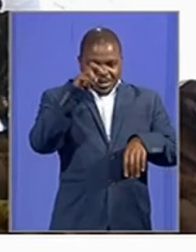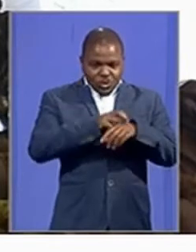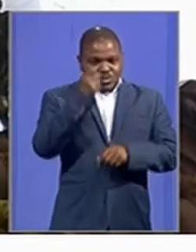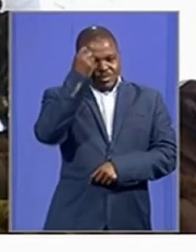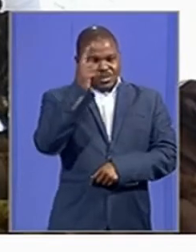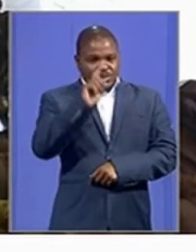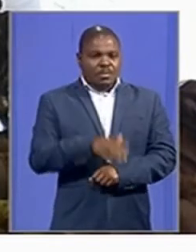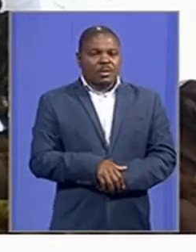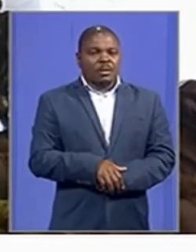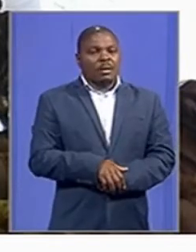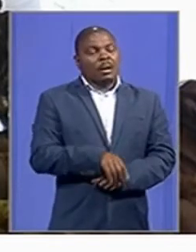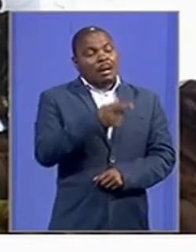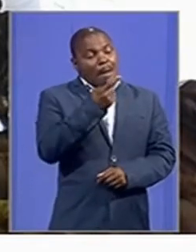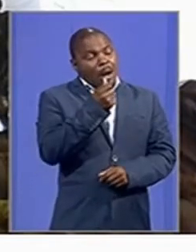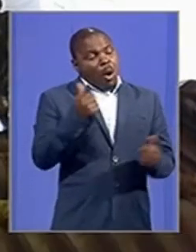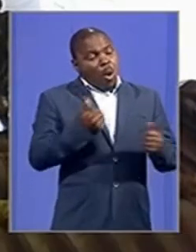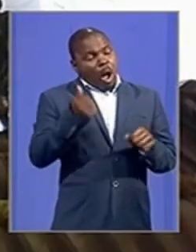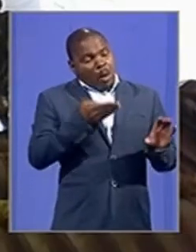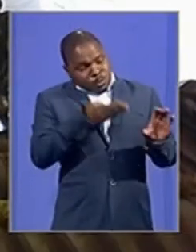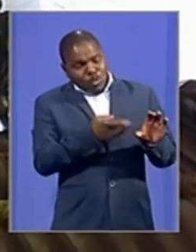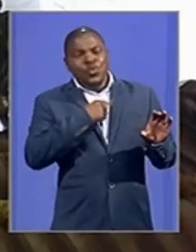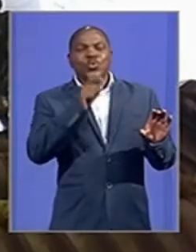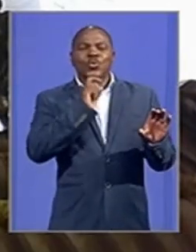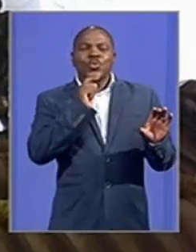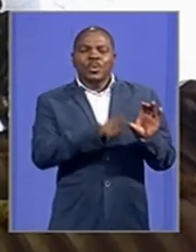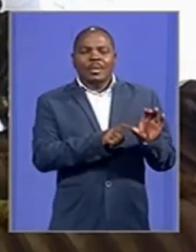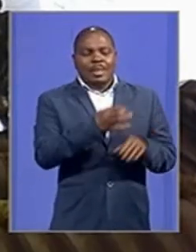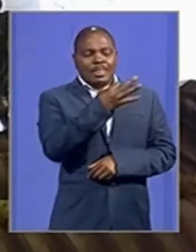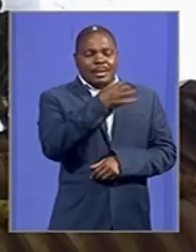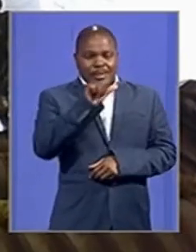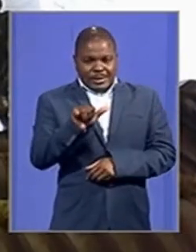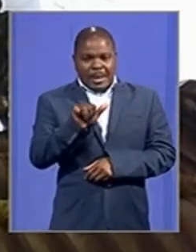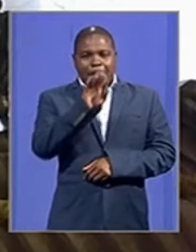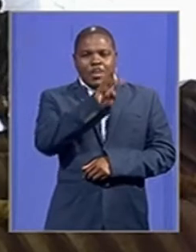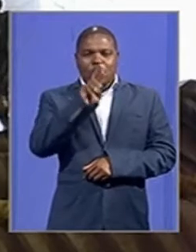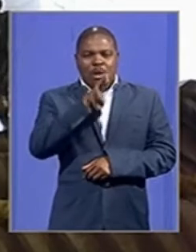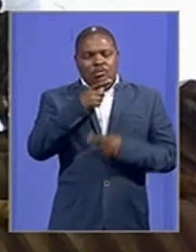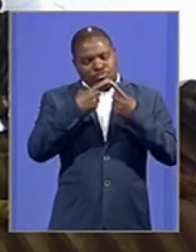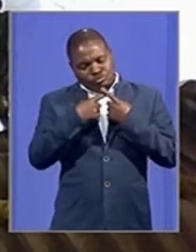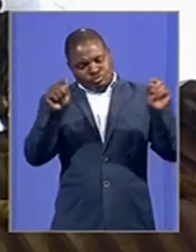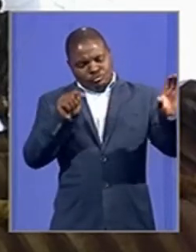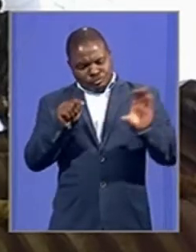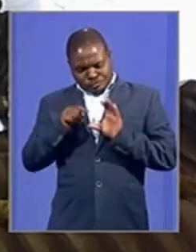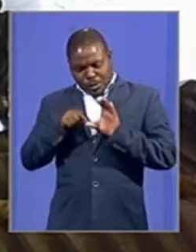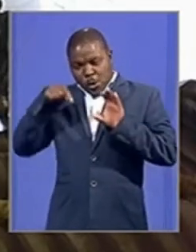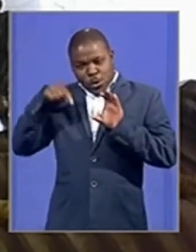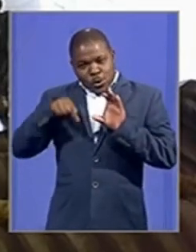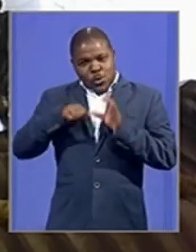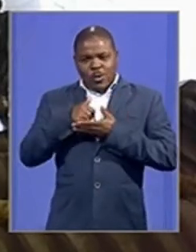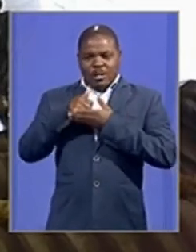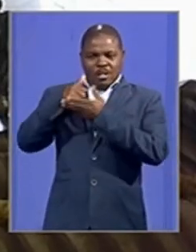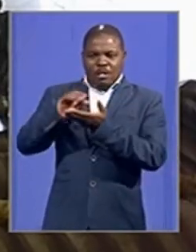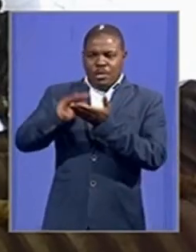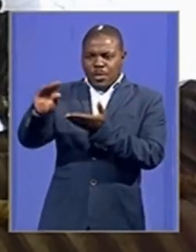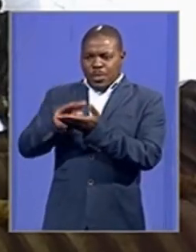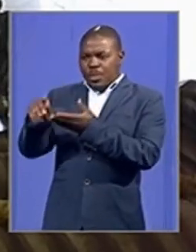using the existing fiscus. An amount of 36 billion has been announced for immediate disbursement